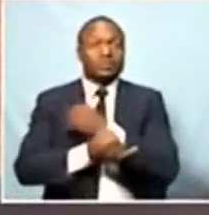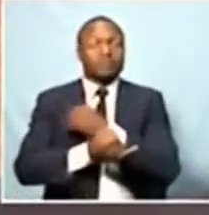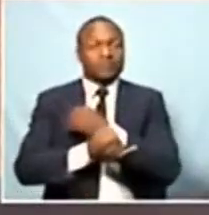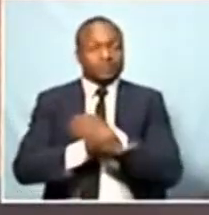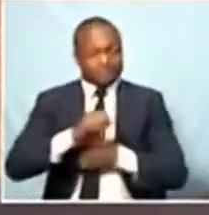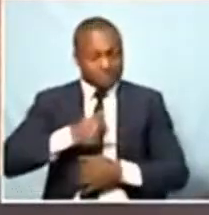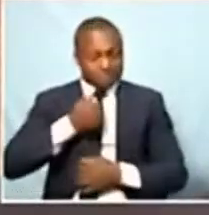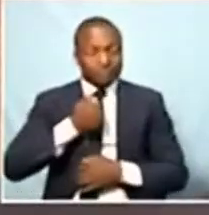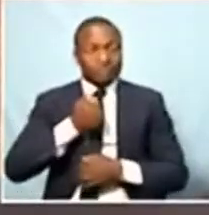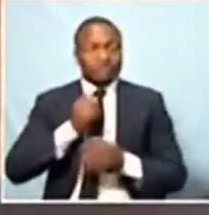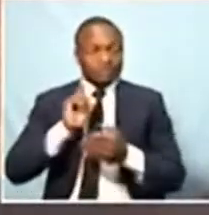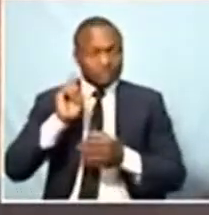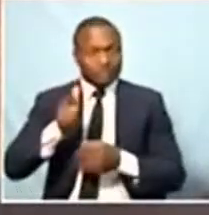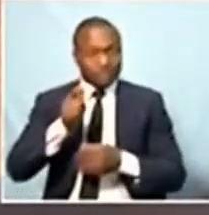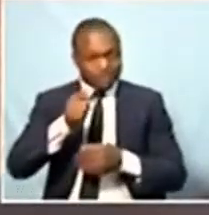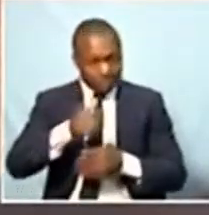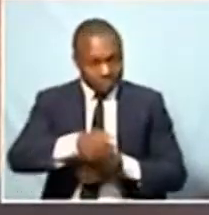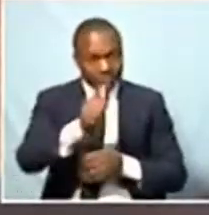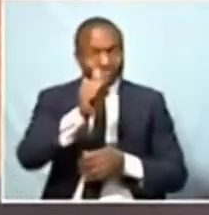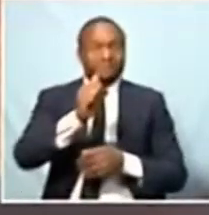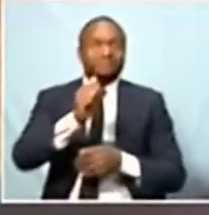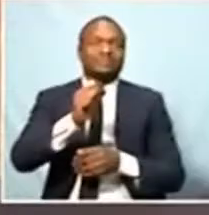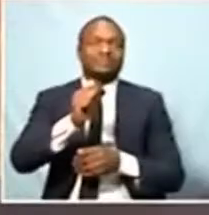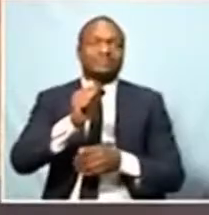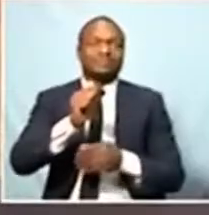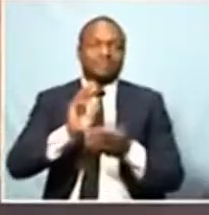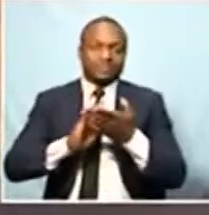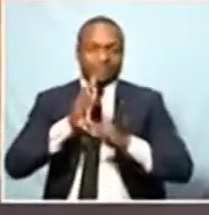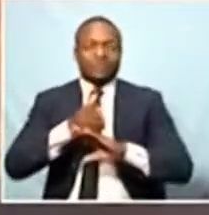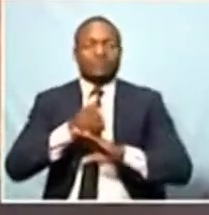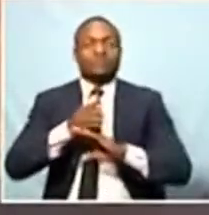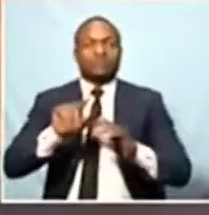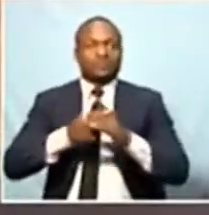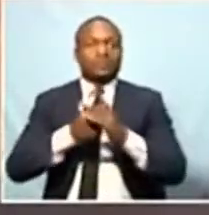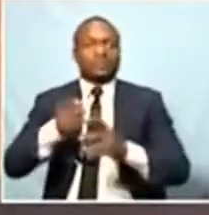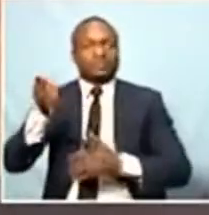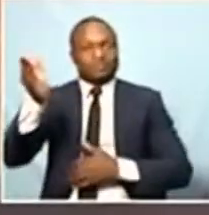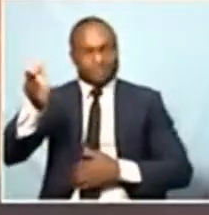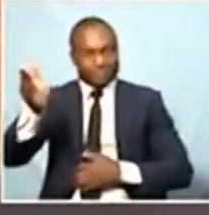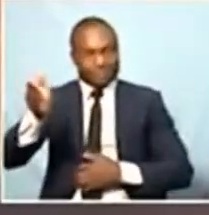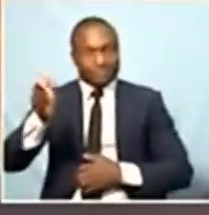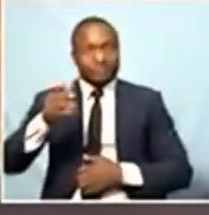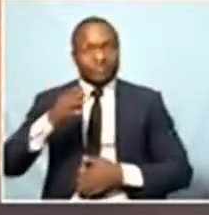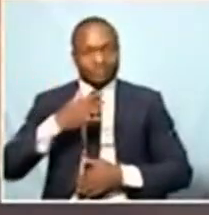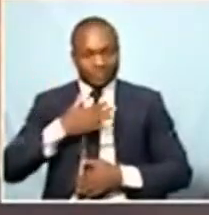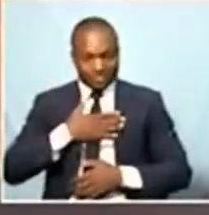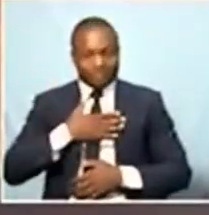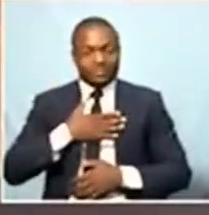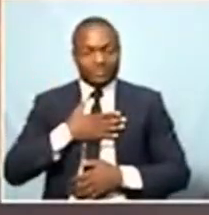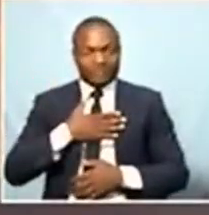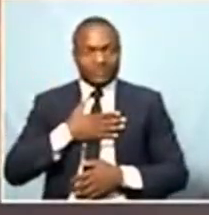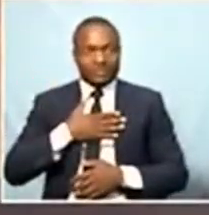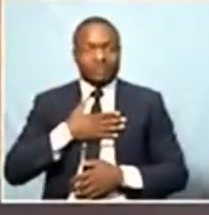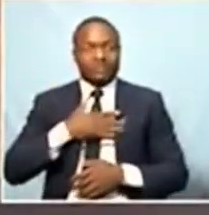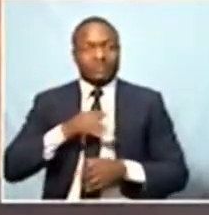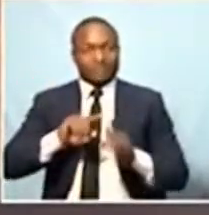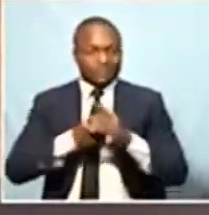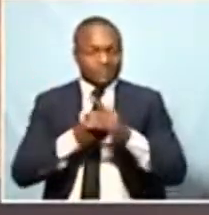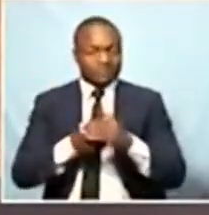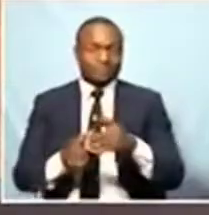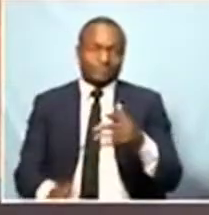and thereafter we'll delve into your submission. So my introductions begin from my far left.